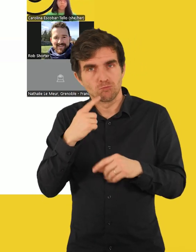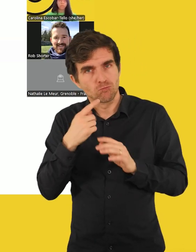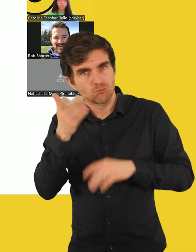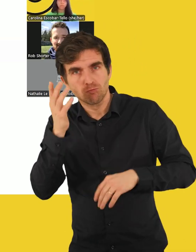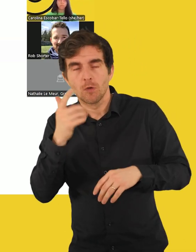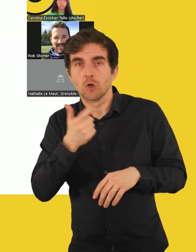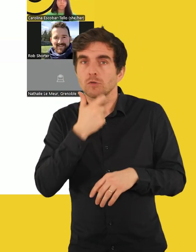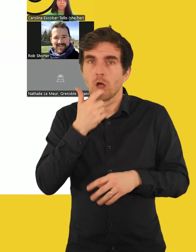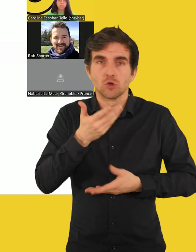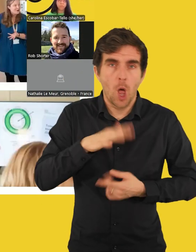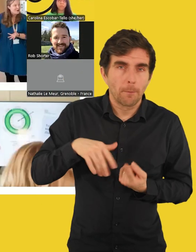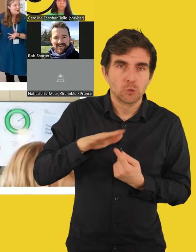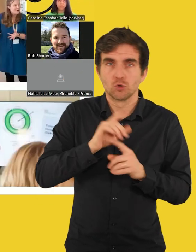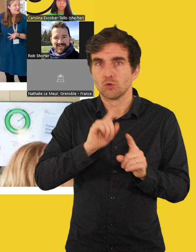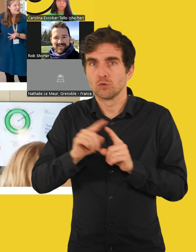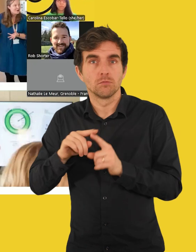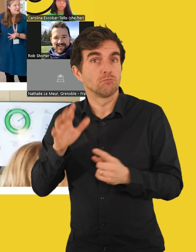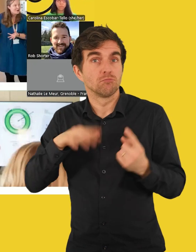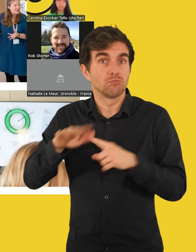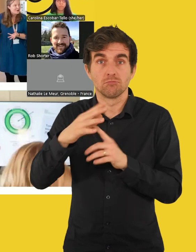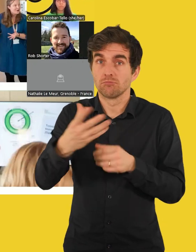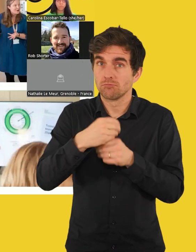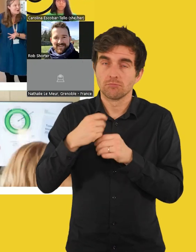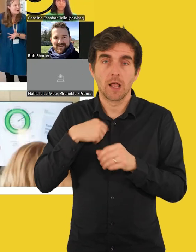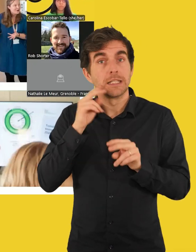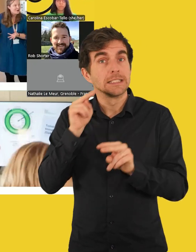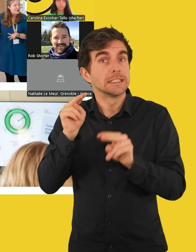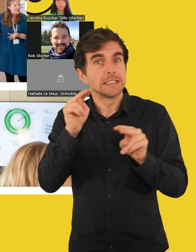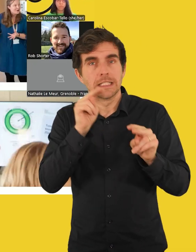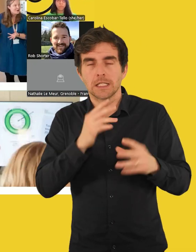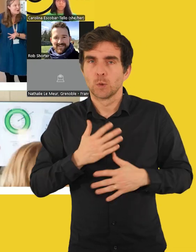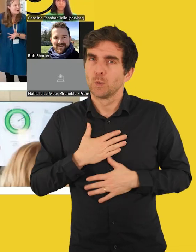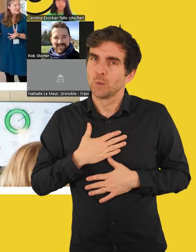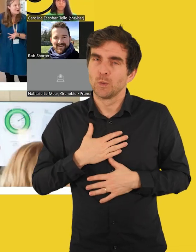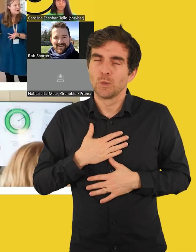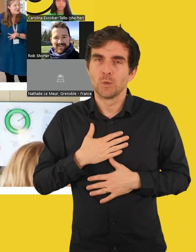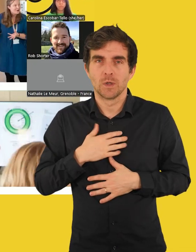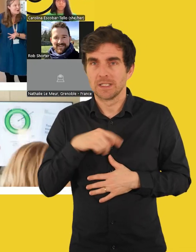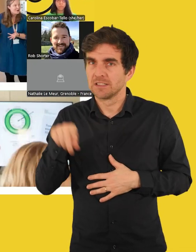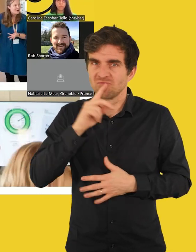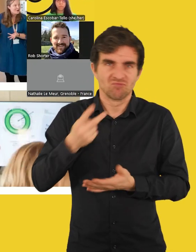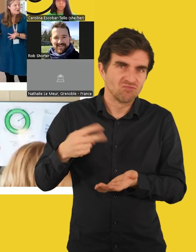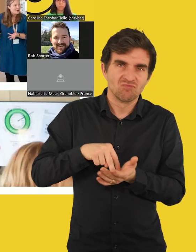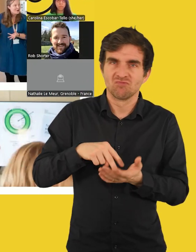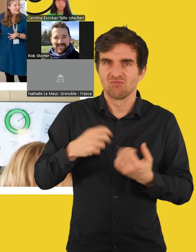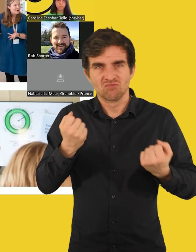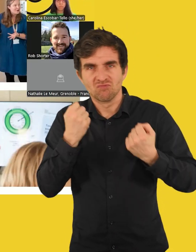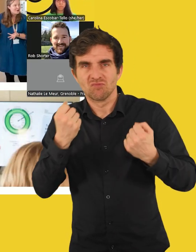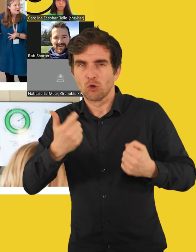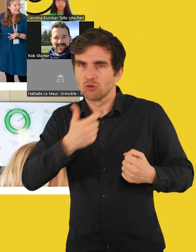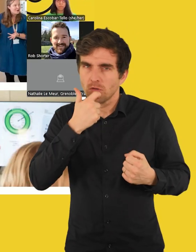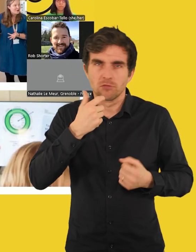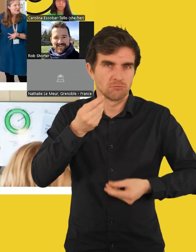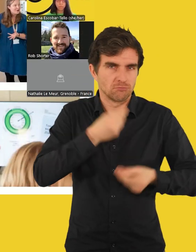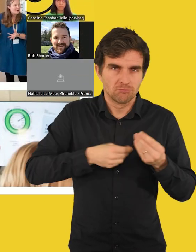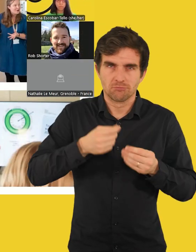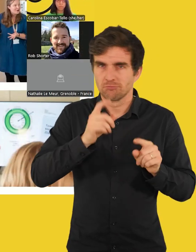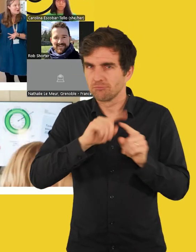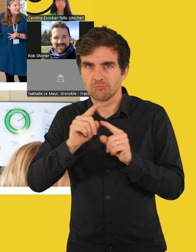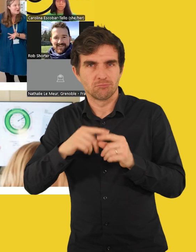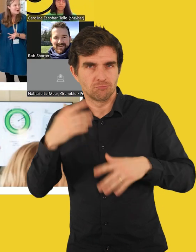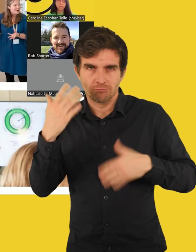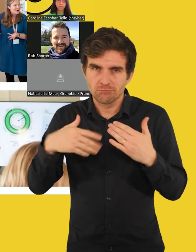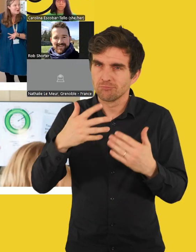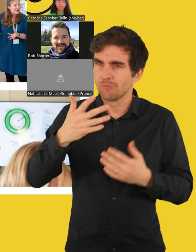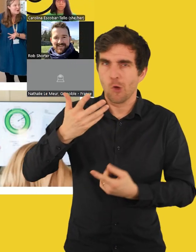somebody presenting Doughnut Economics, everybody from this community. Every time any one of us stands up, shows the donut,